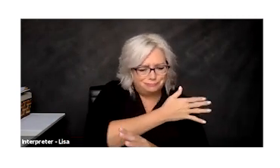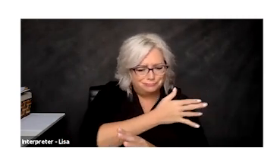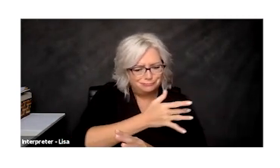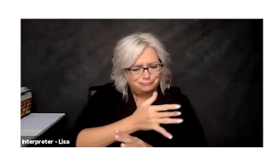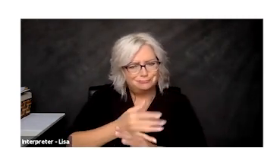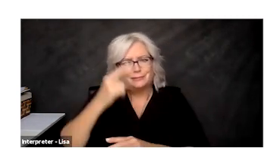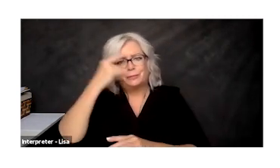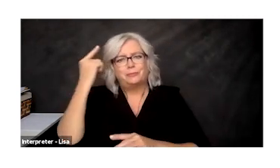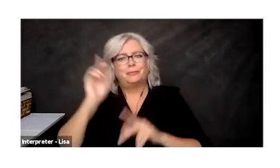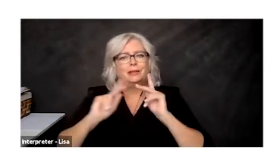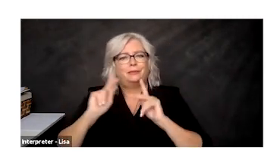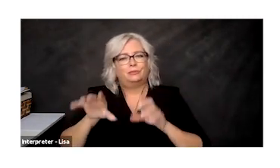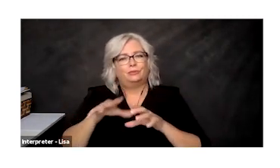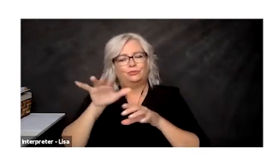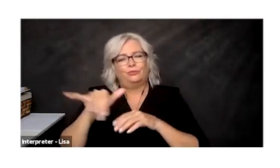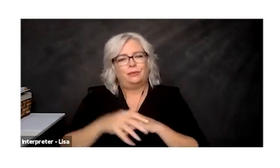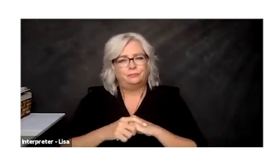All right, can you go to the next slide?